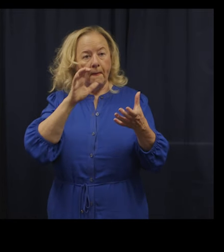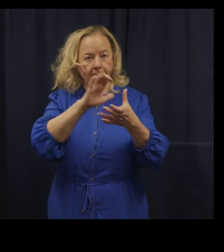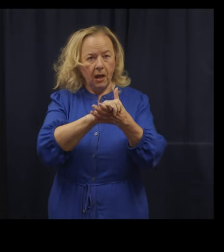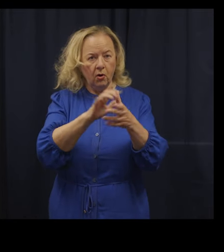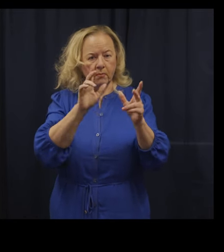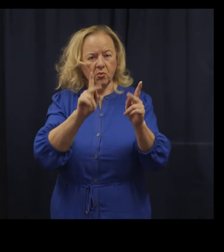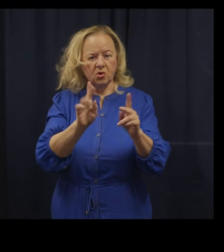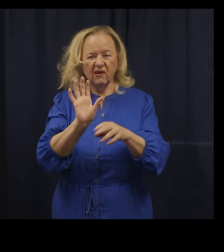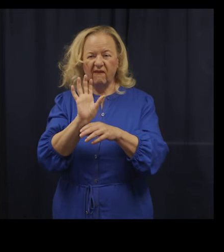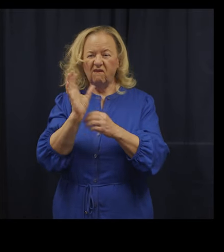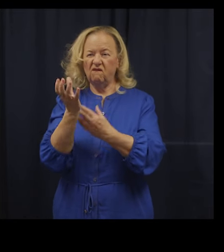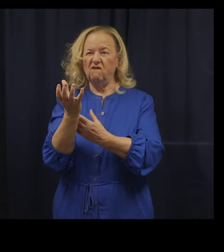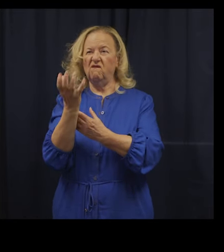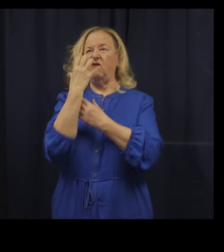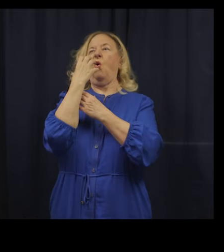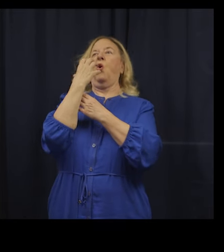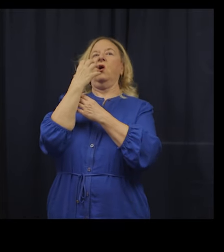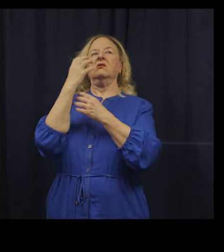who's forced to marry you?